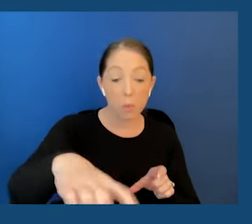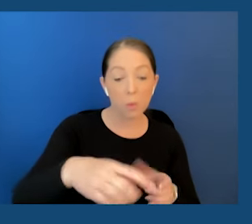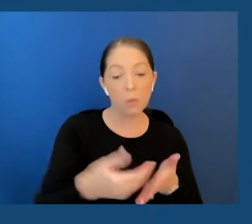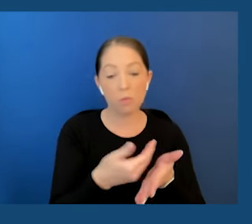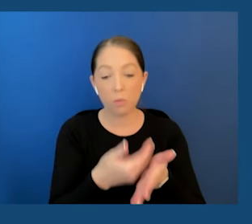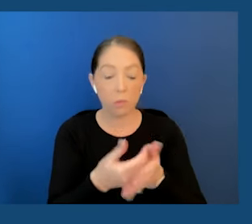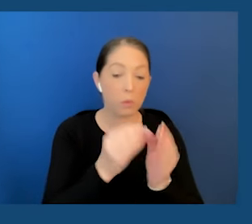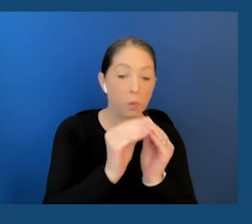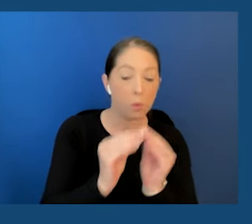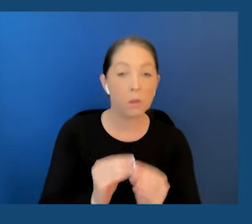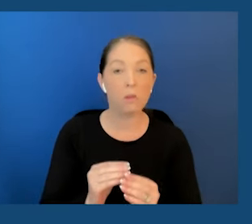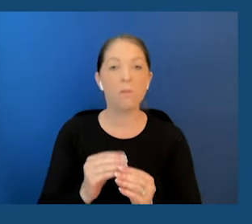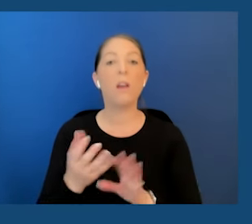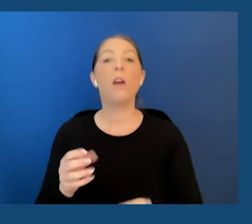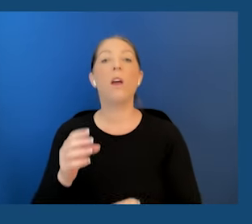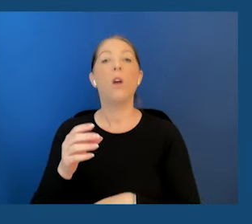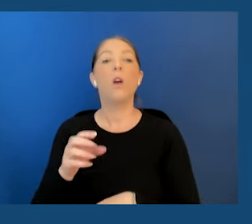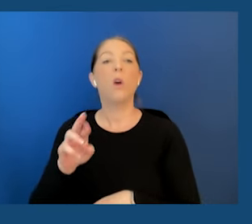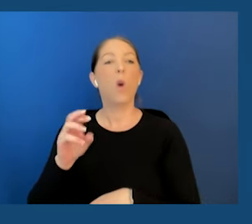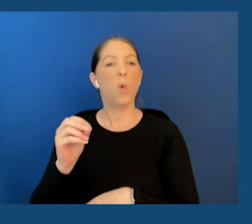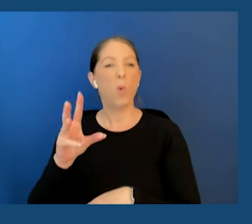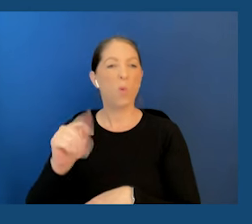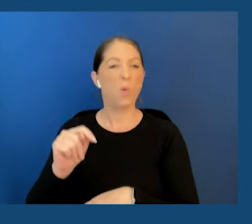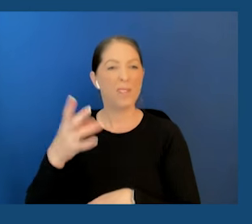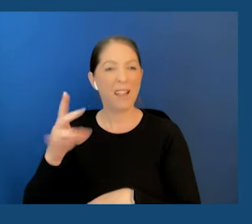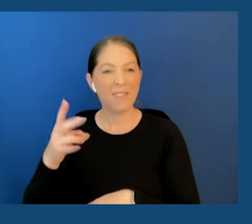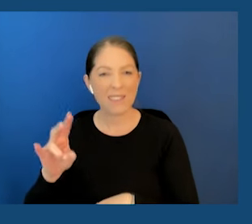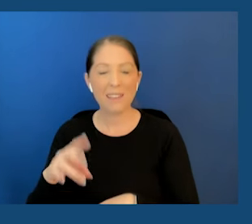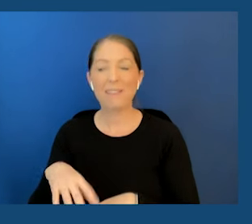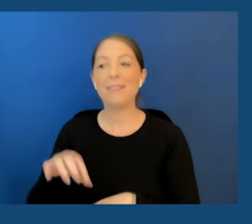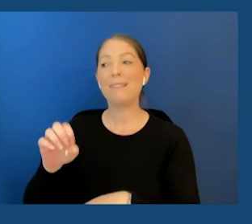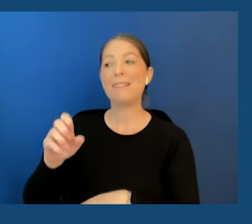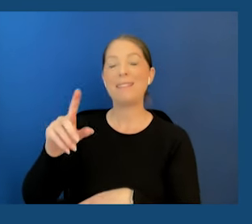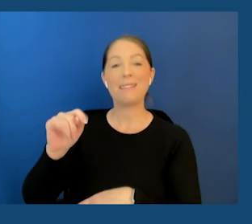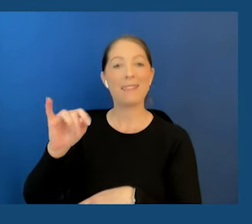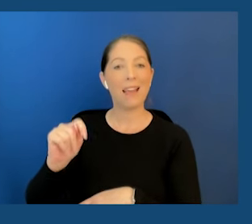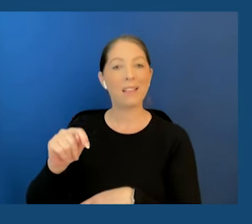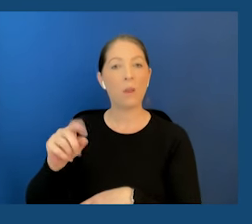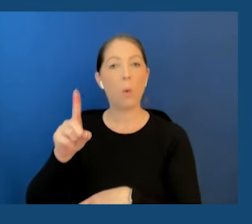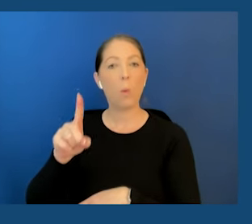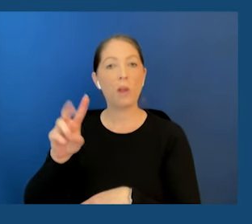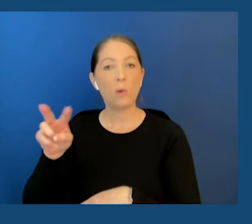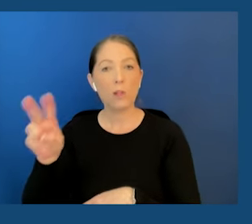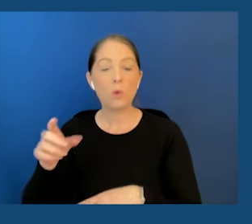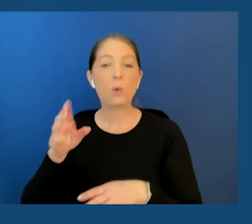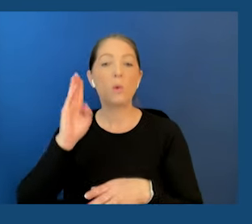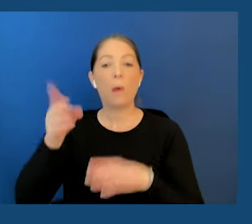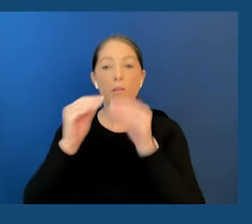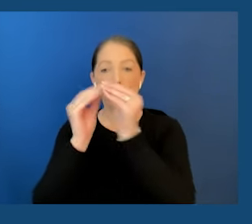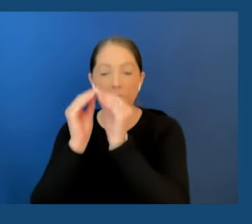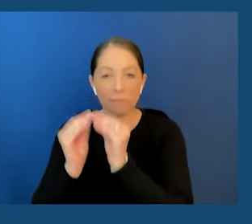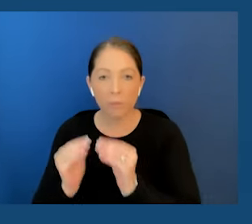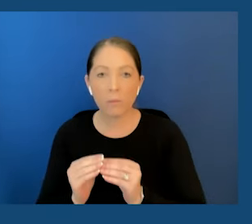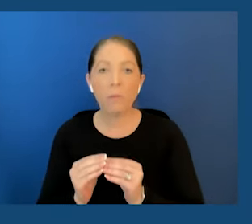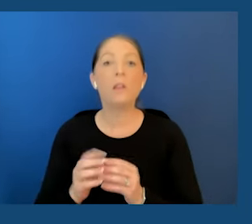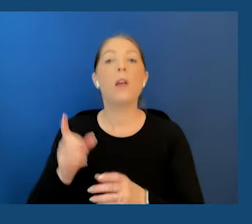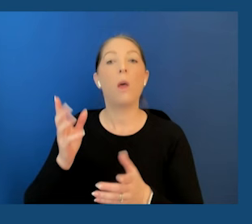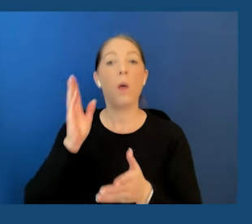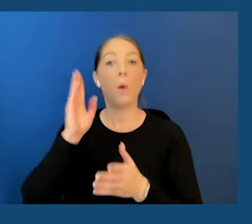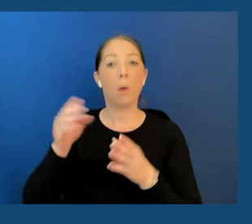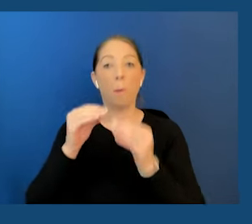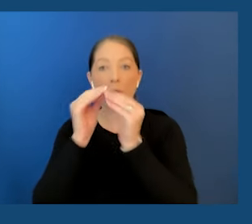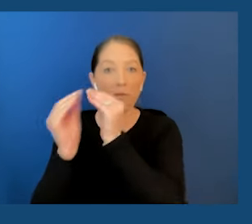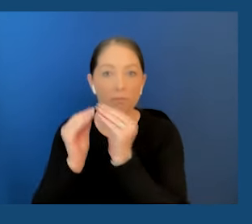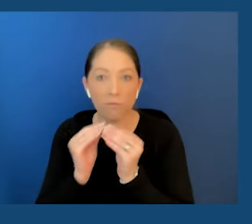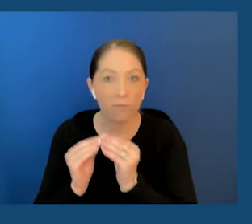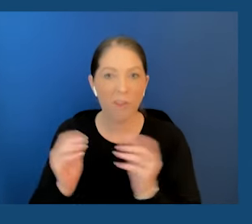Route 17, Exit 122 and Wallkill, and also raise the elevation of the Annsville Traffic Circle in Peeksville. So there you go,